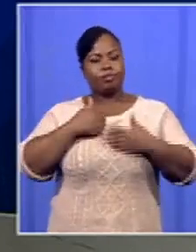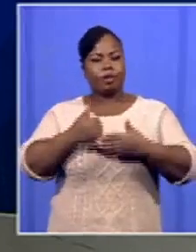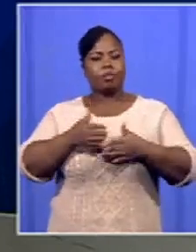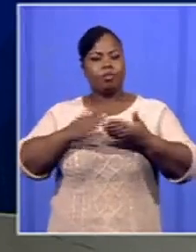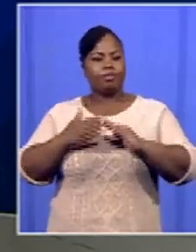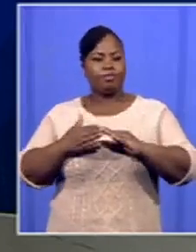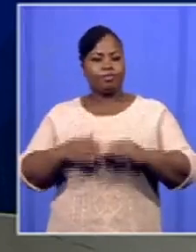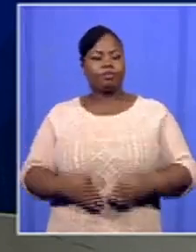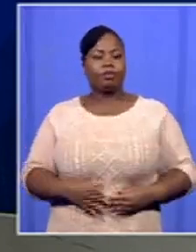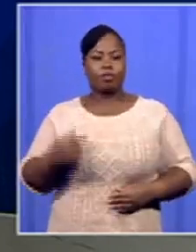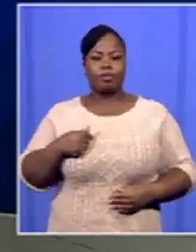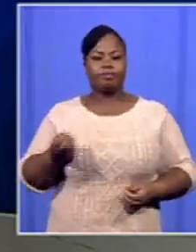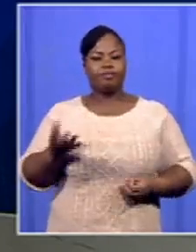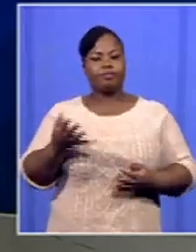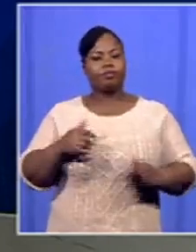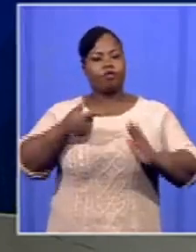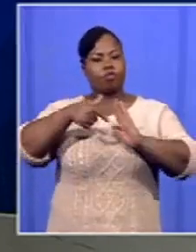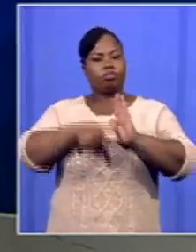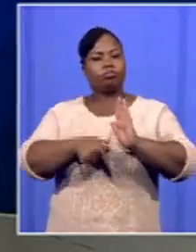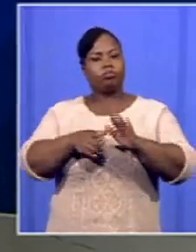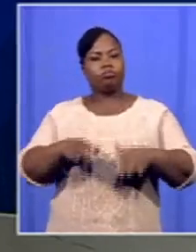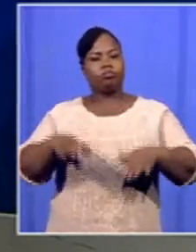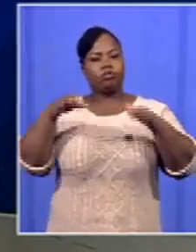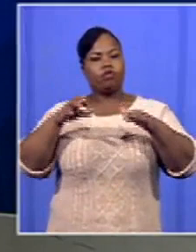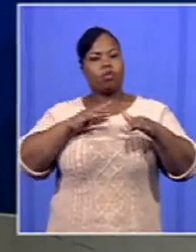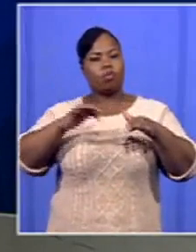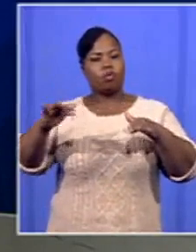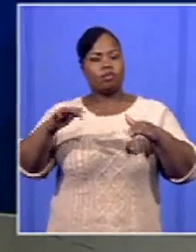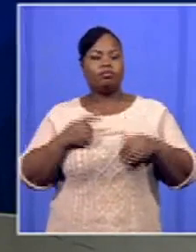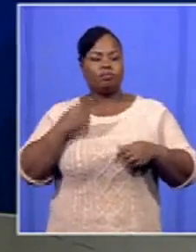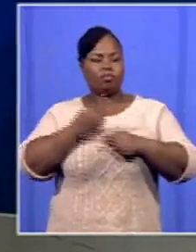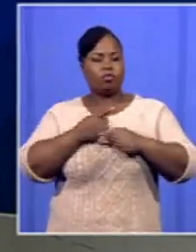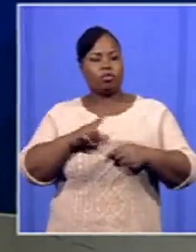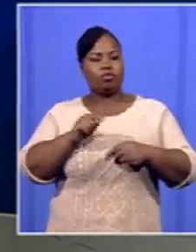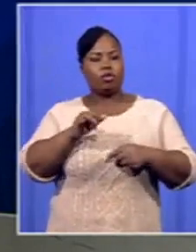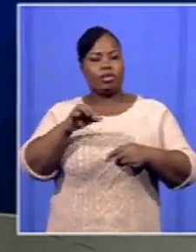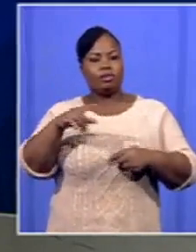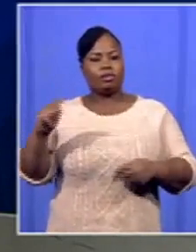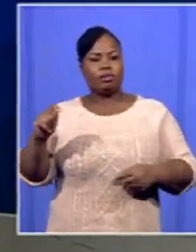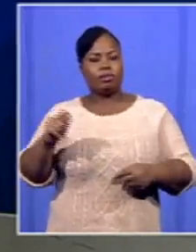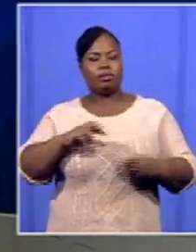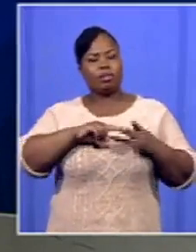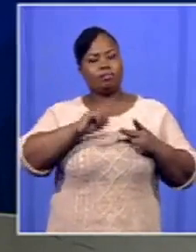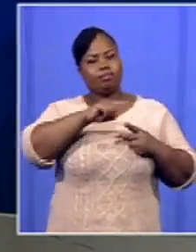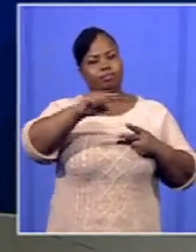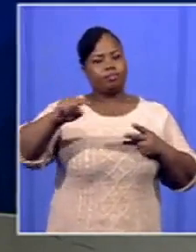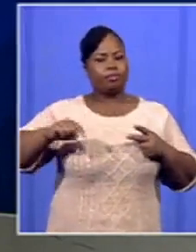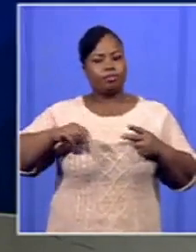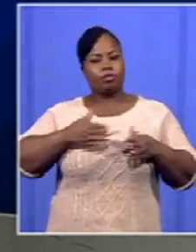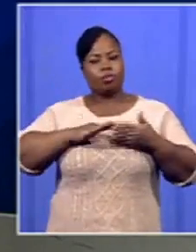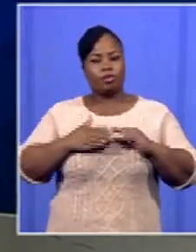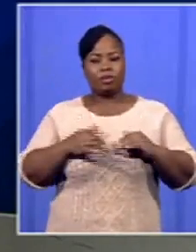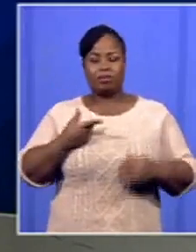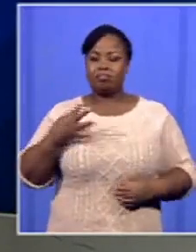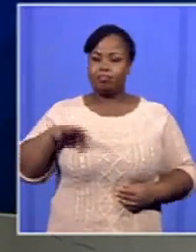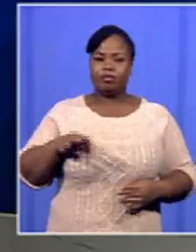community. They have installed several boreholes in the area that services Tongaat and surrounding communities. This has benefited